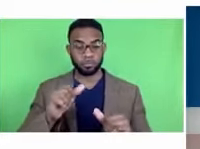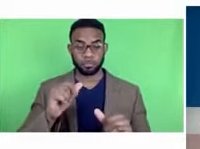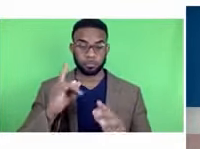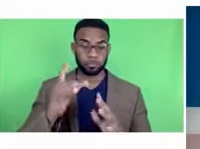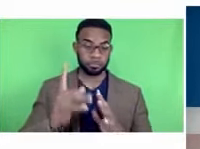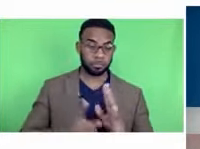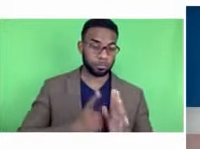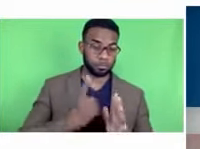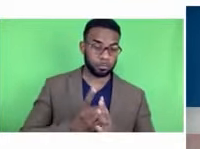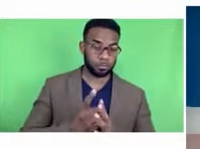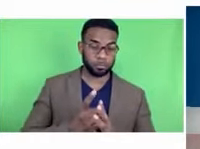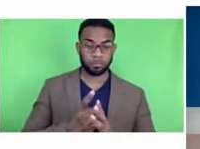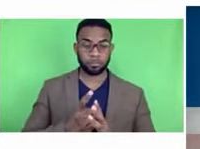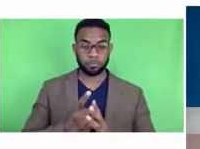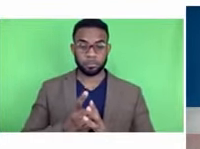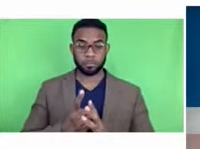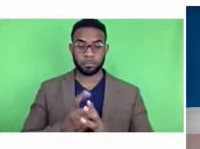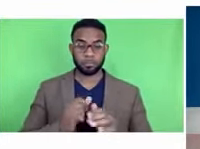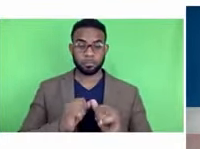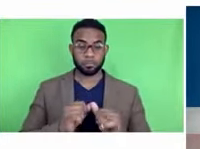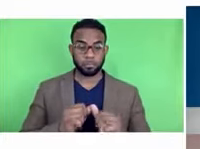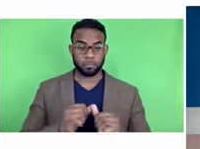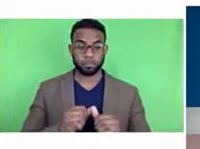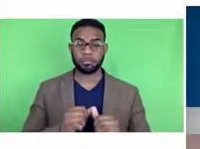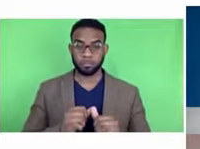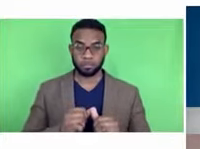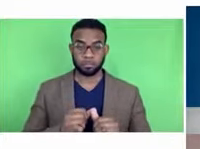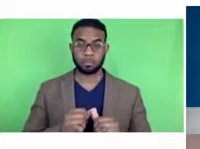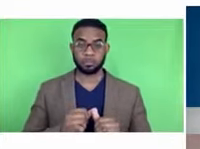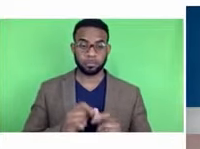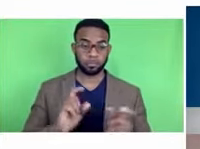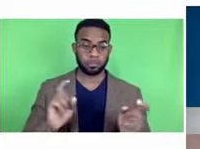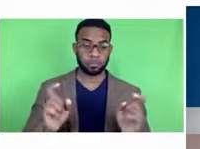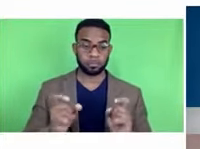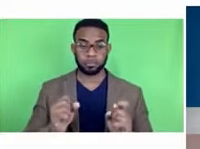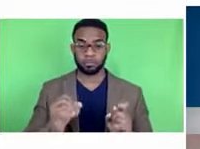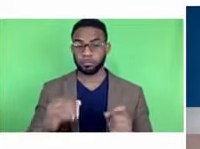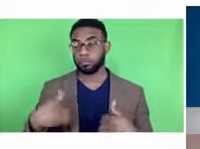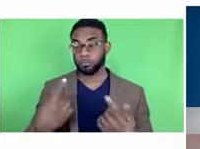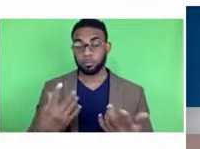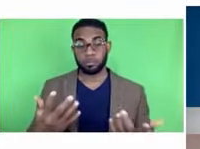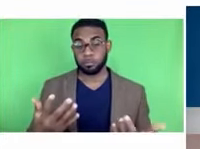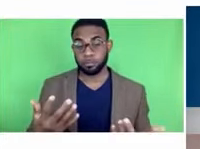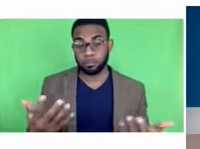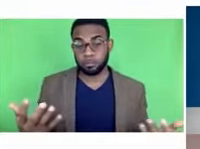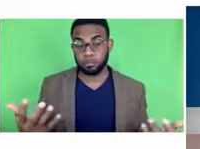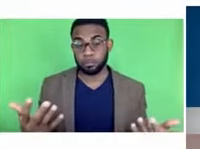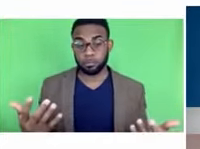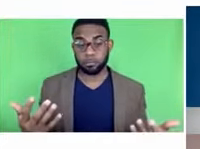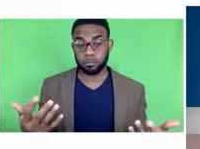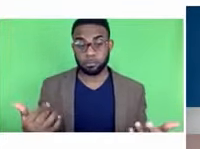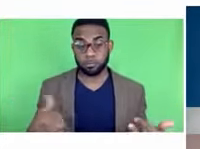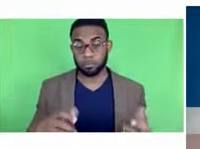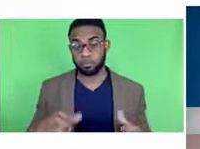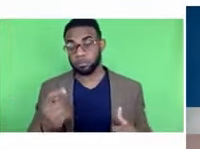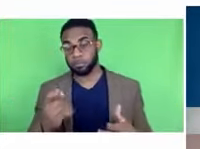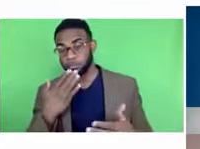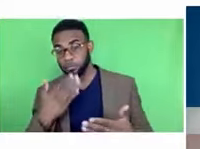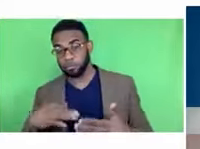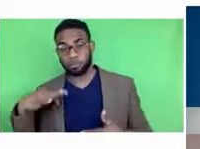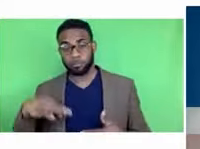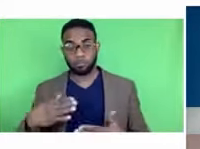And it will be constantly evolving and changing. But so far, you know, we've done a little bit of good here, and